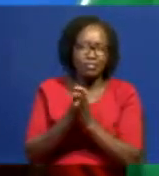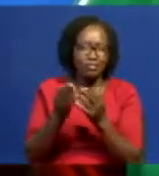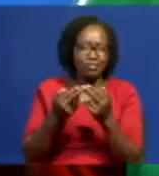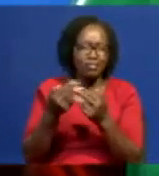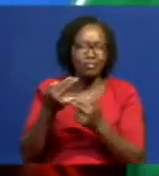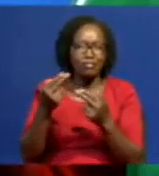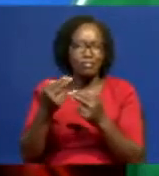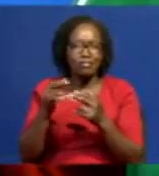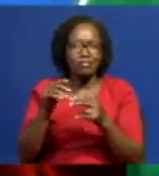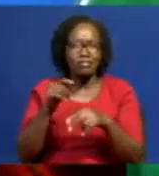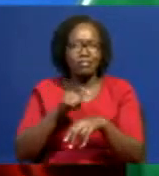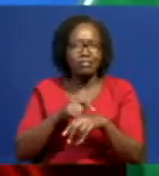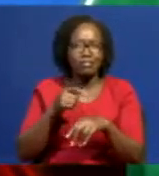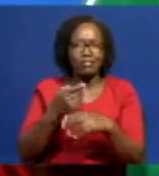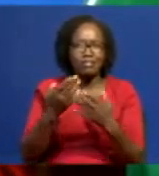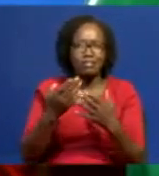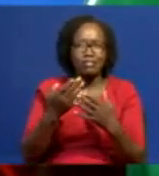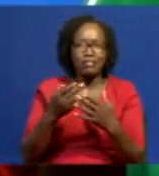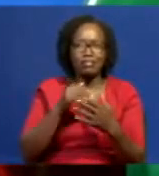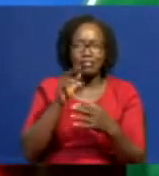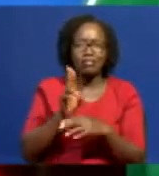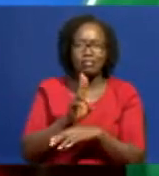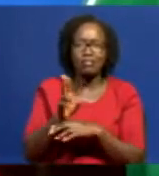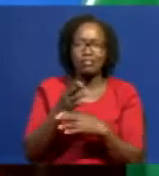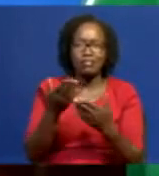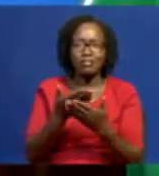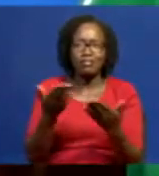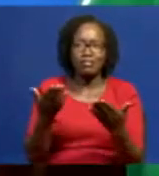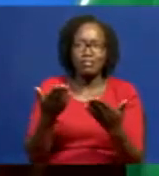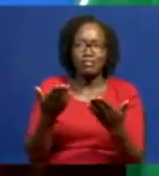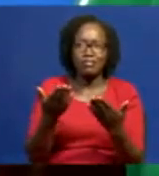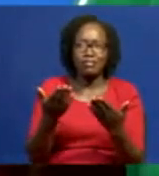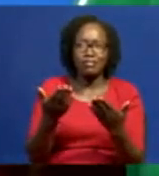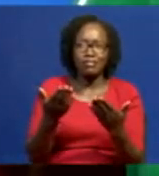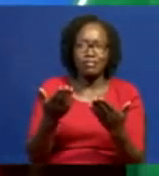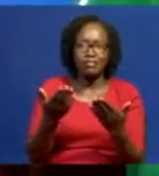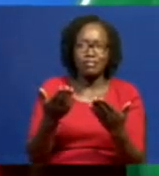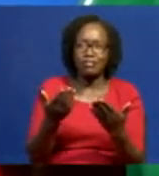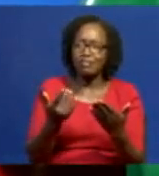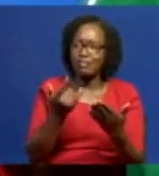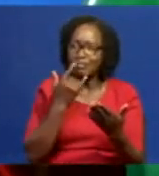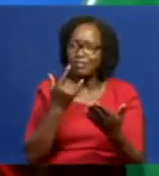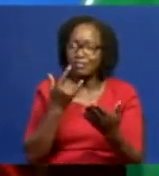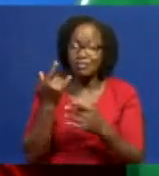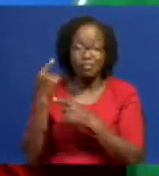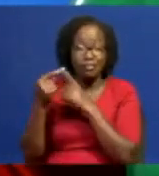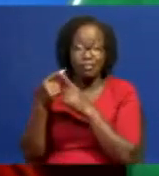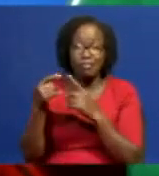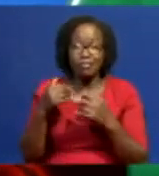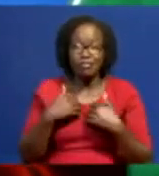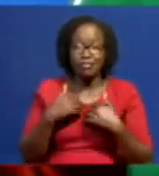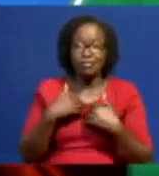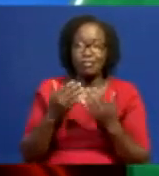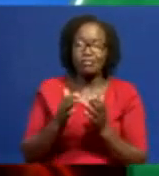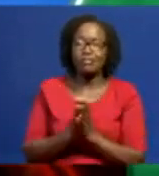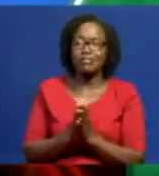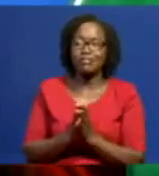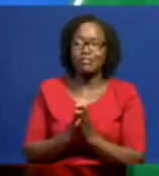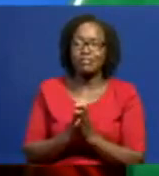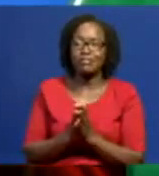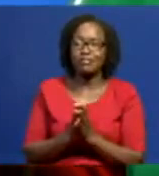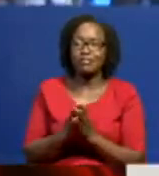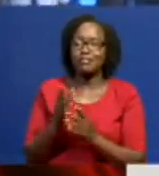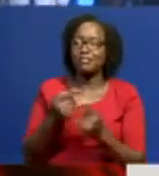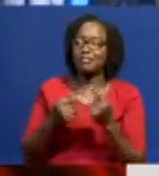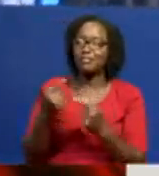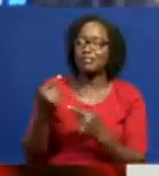You see, when you are on a high and you don't use those chances of creating, you get punished. And Gor Mahia used their experience to punish the youth team at the tail end